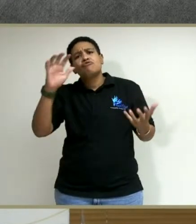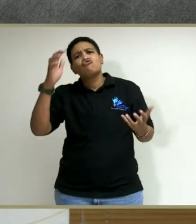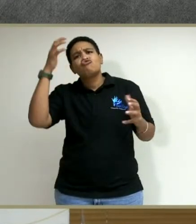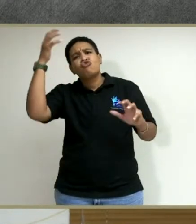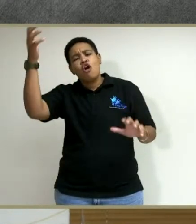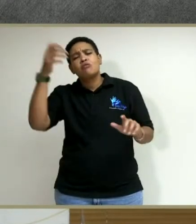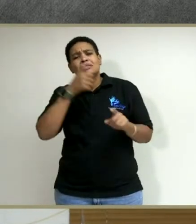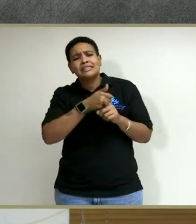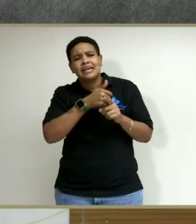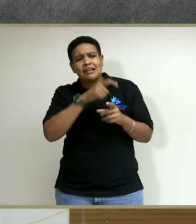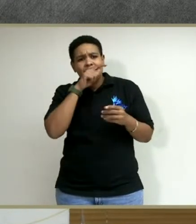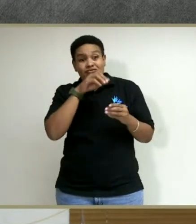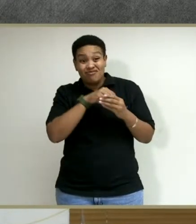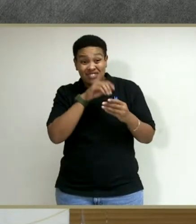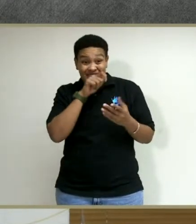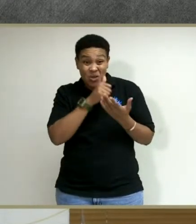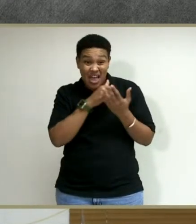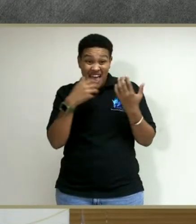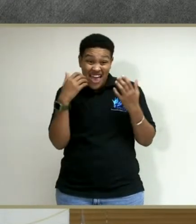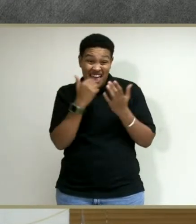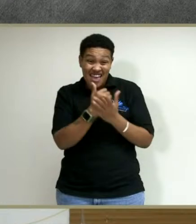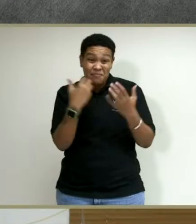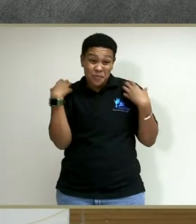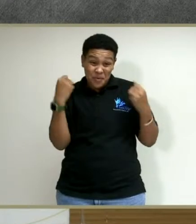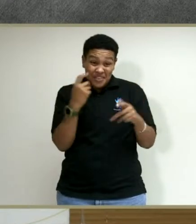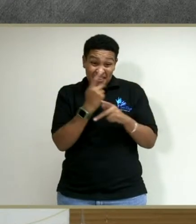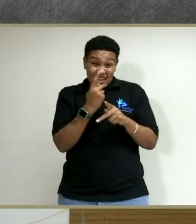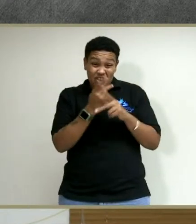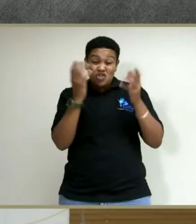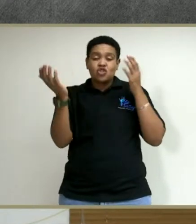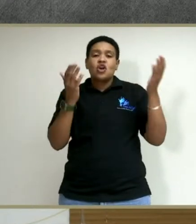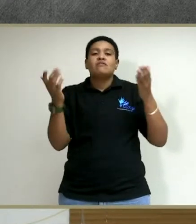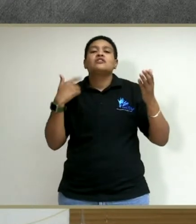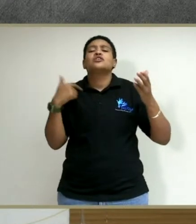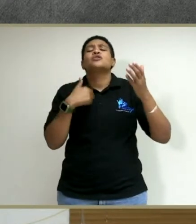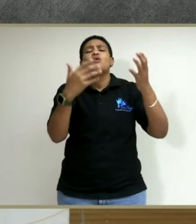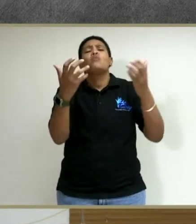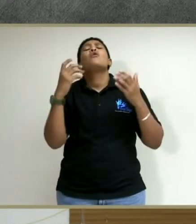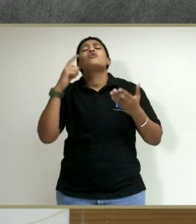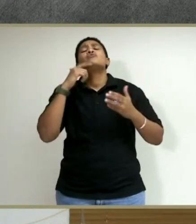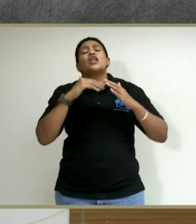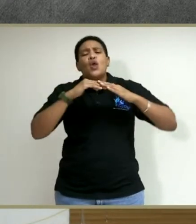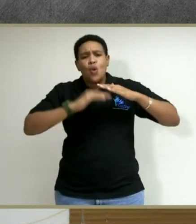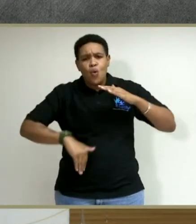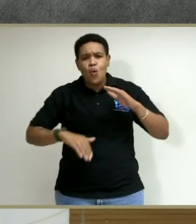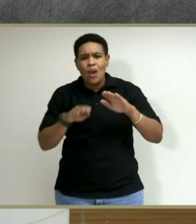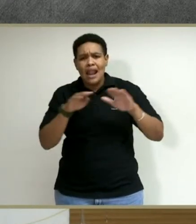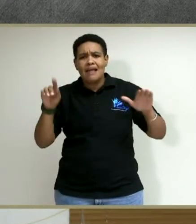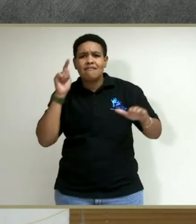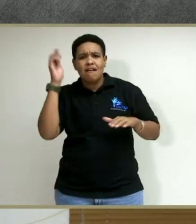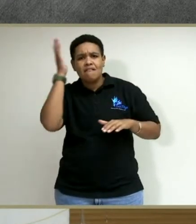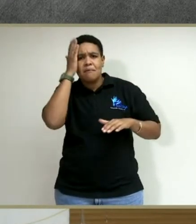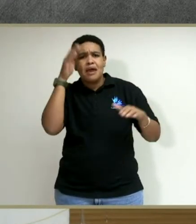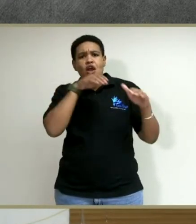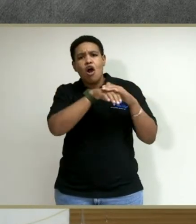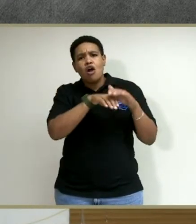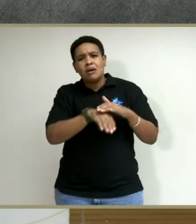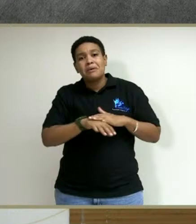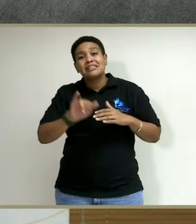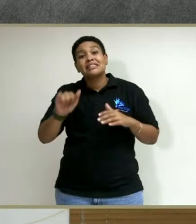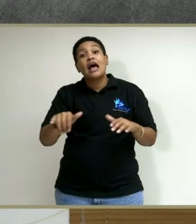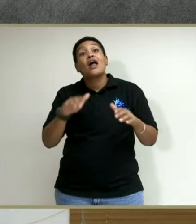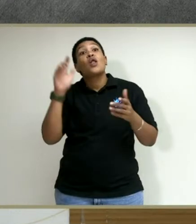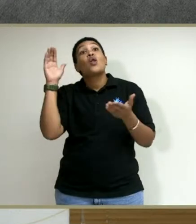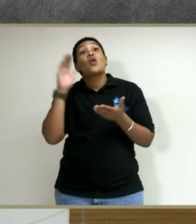that it is to healthcare services, we want to get to a low level of bed occupancy, and that low